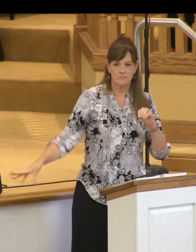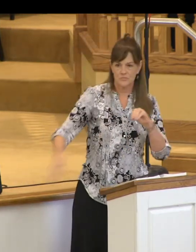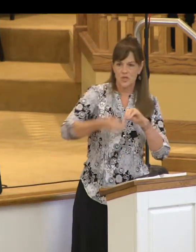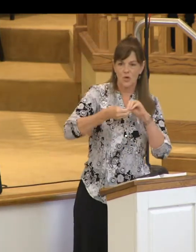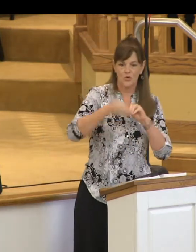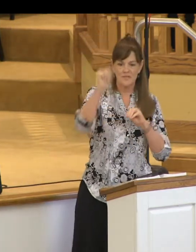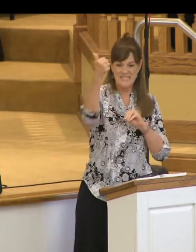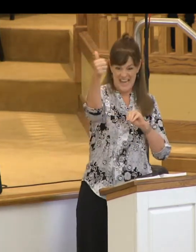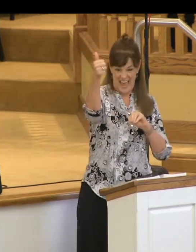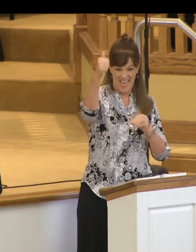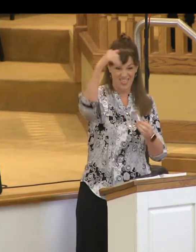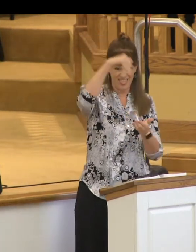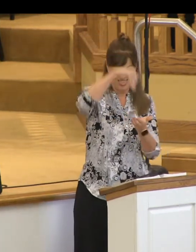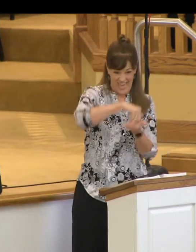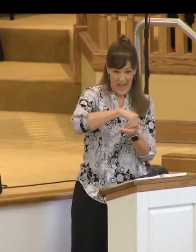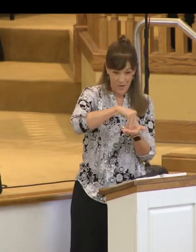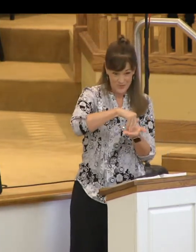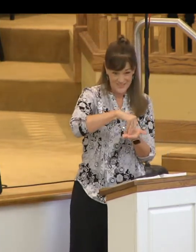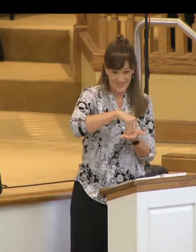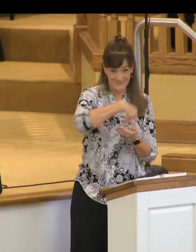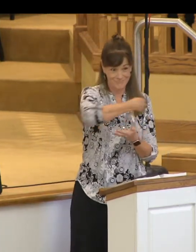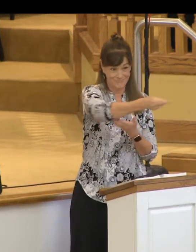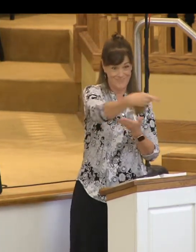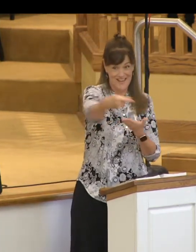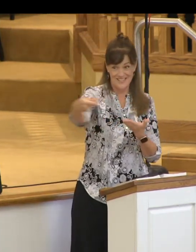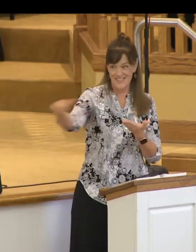10,864. So praise the Lord for that.